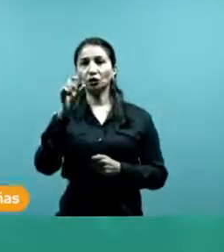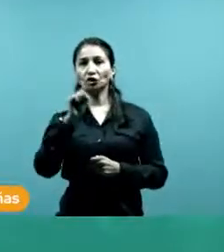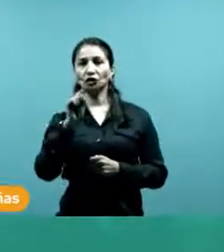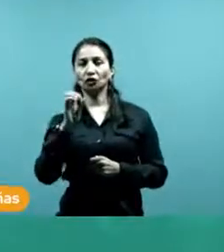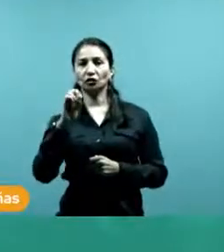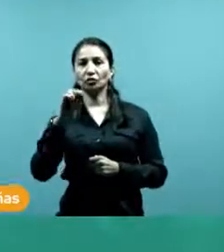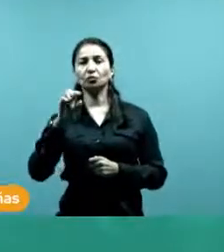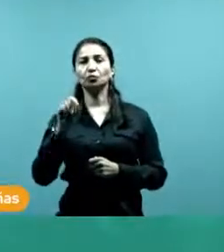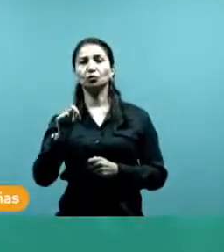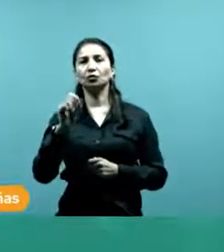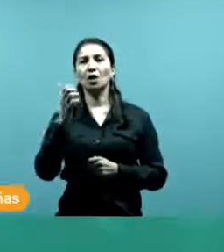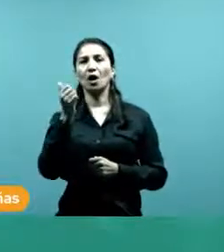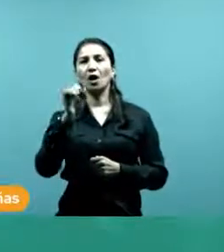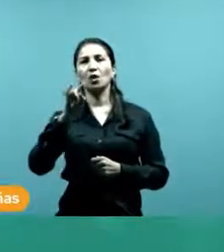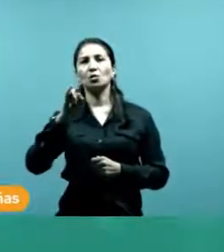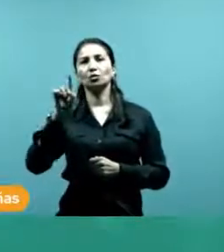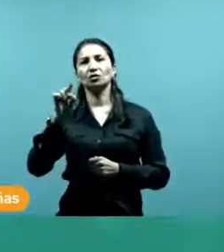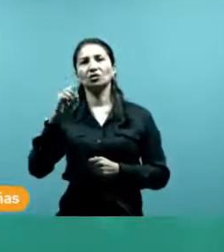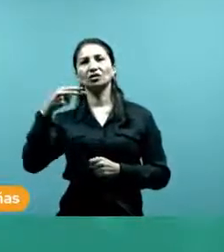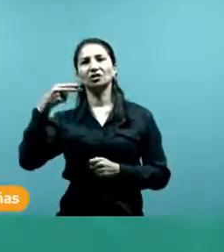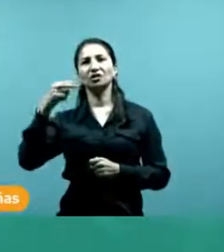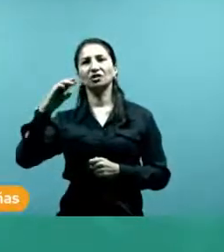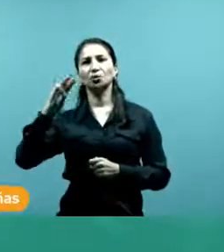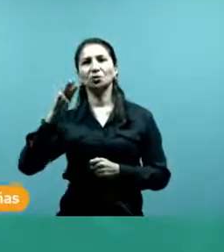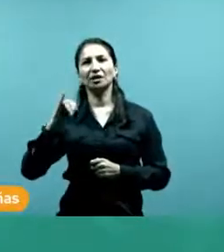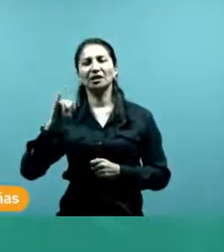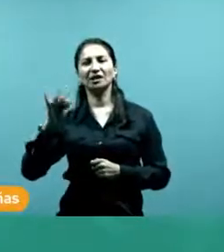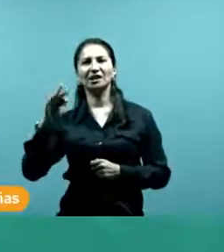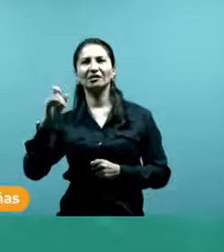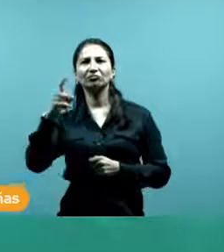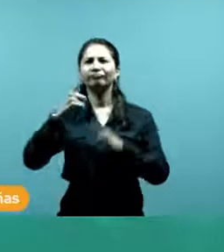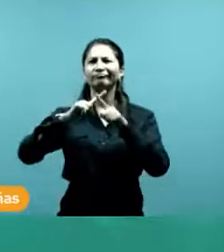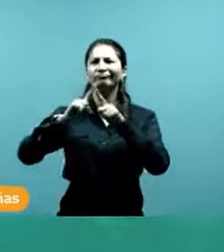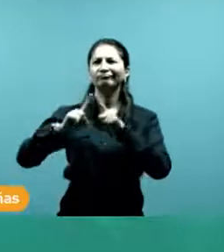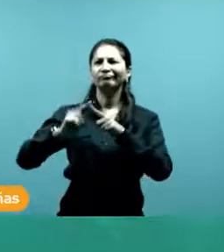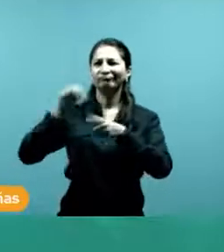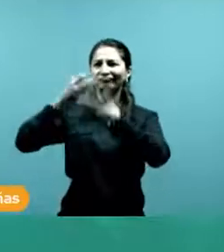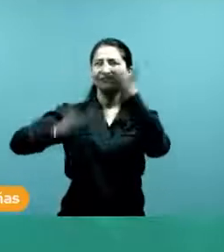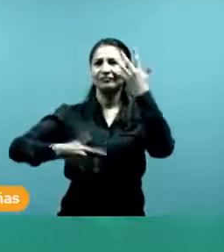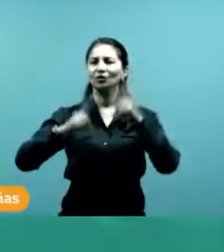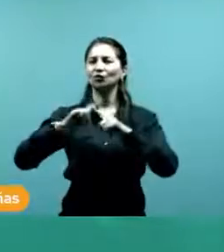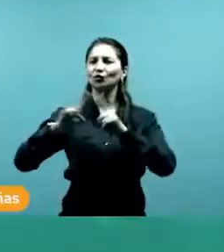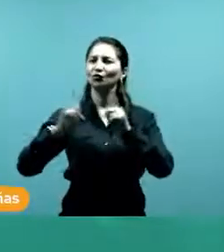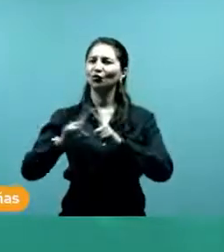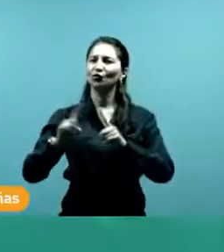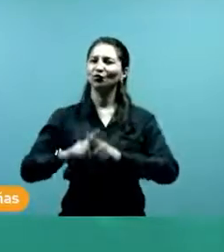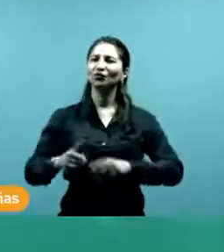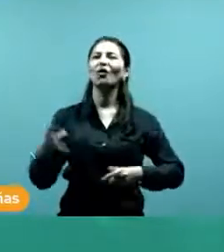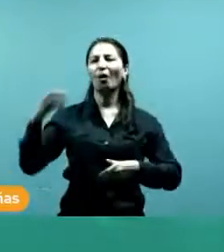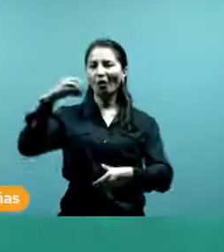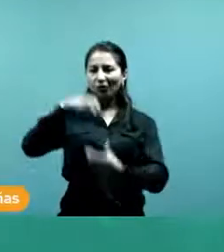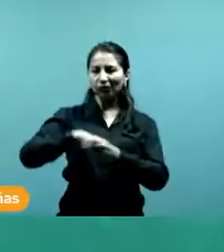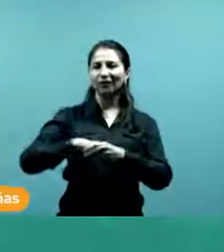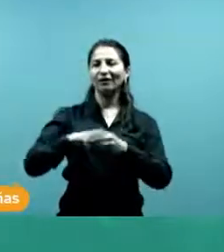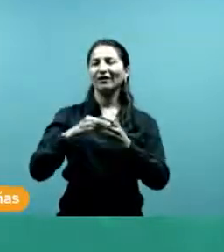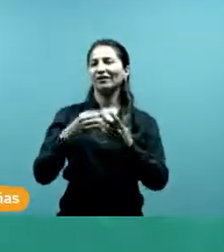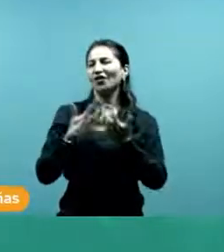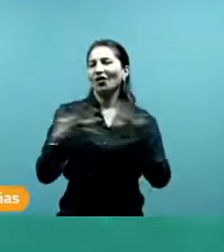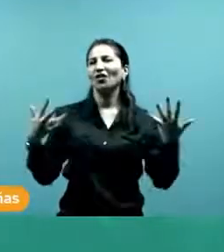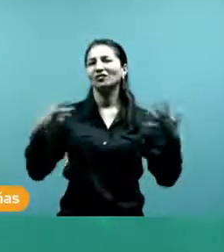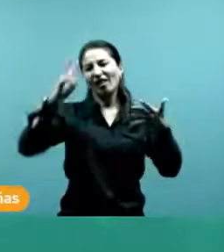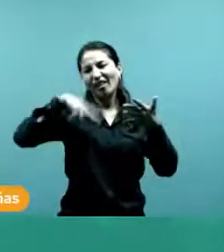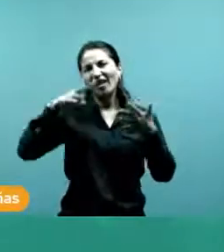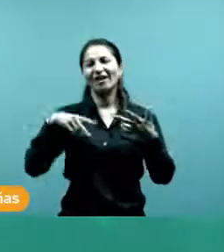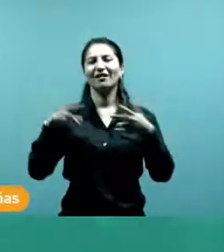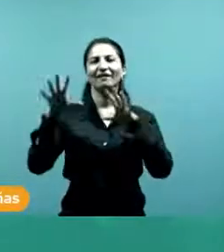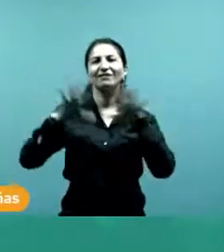that pueden encontrar tell más de 20 about many lecciones aspects que of the story. De and the main lesson aspectos. About the general history